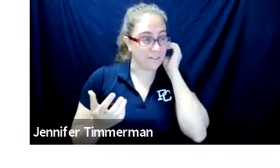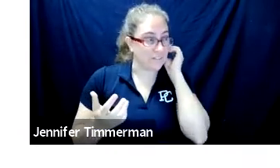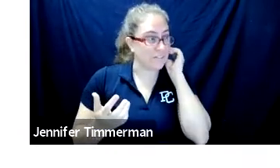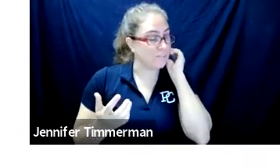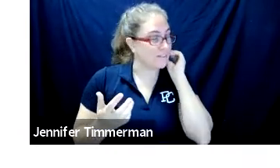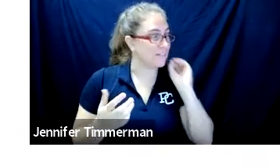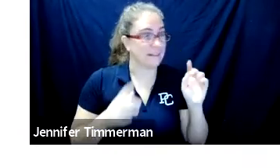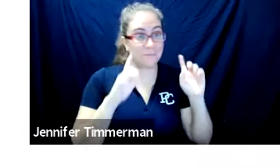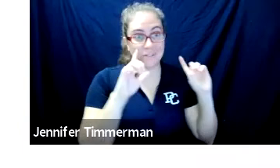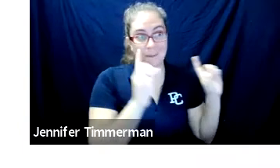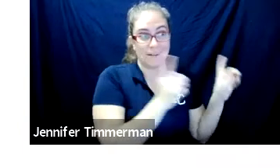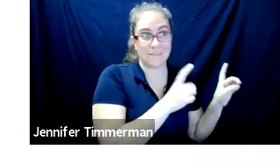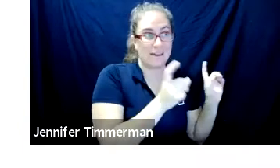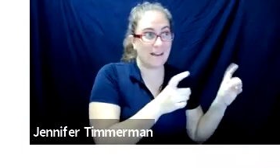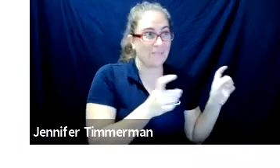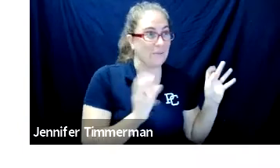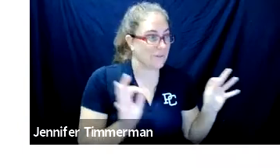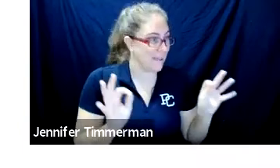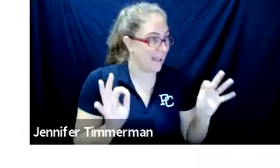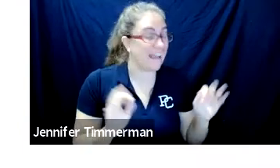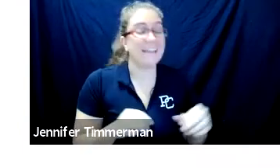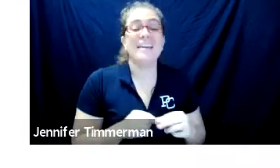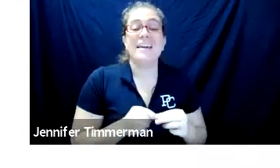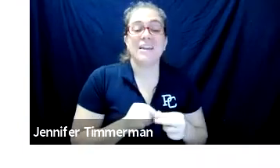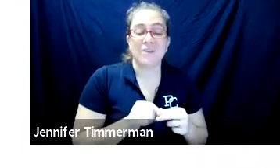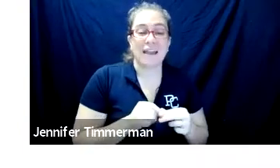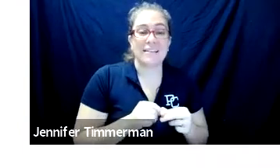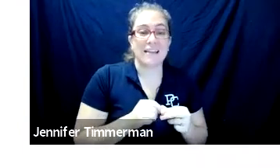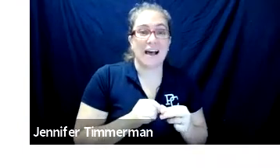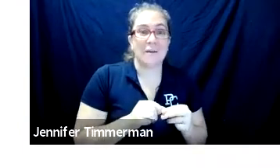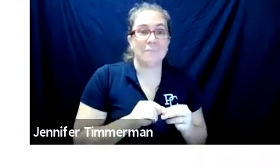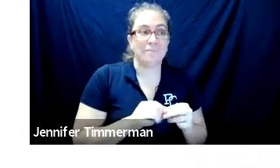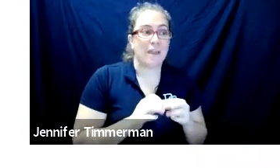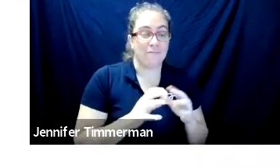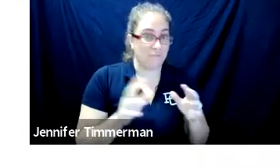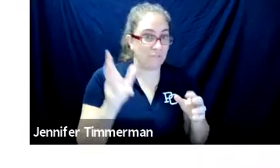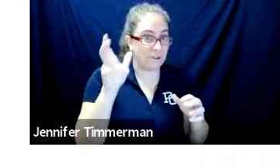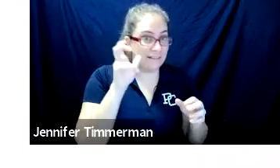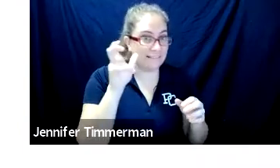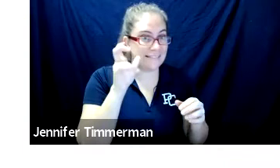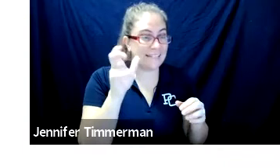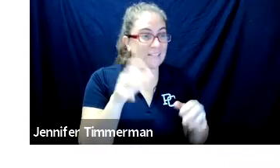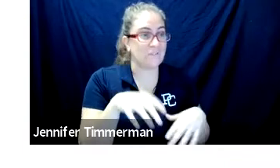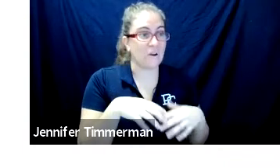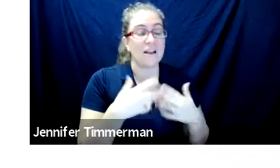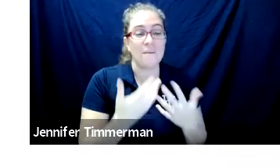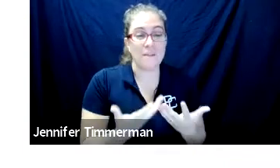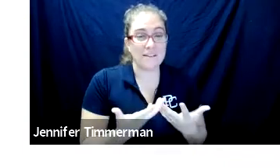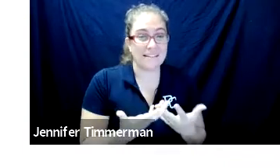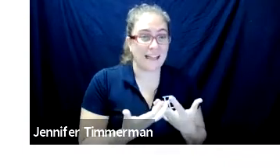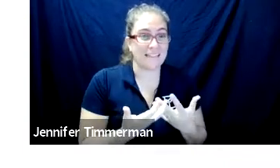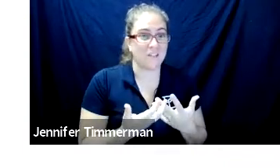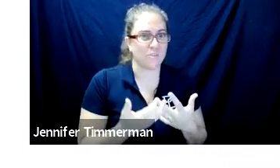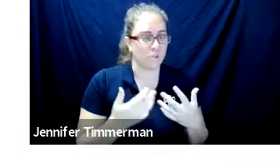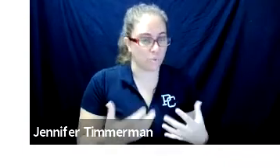good facial expressions that I'm just happened to spot out of the corner of my eye. You guys, if you're listening so far,